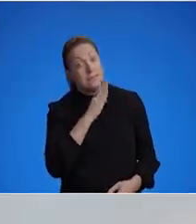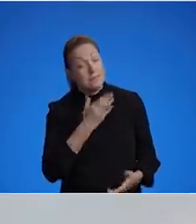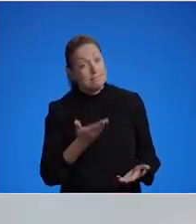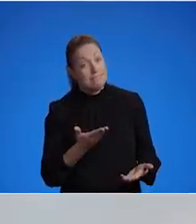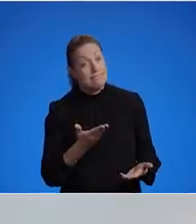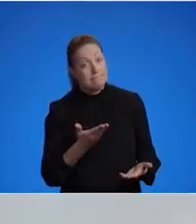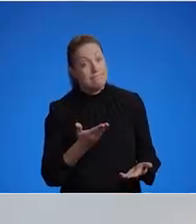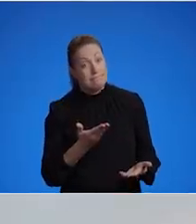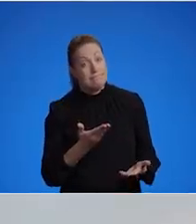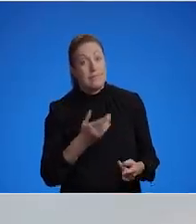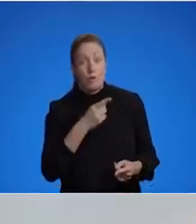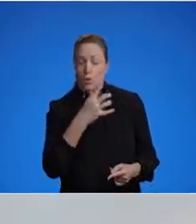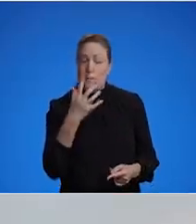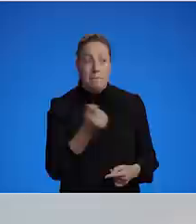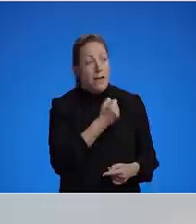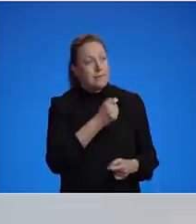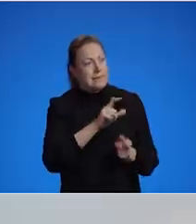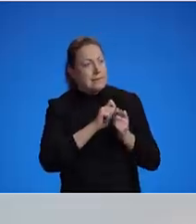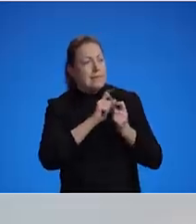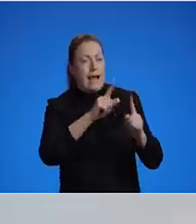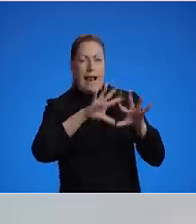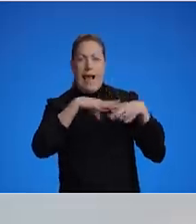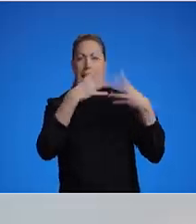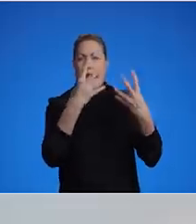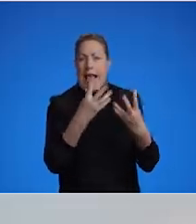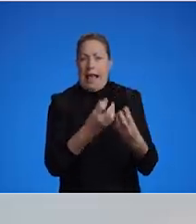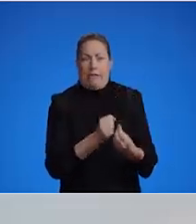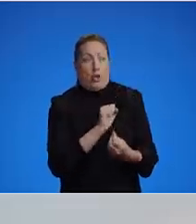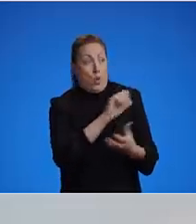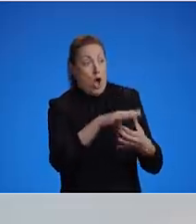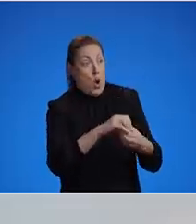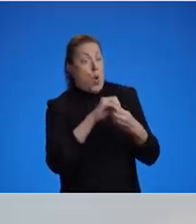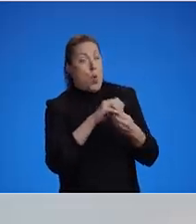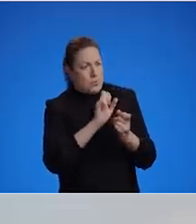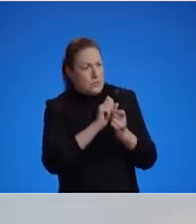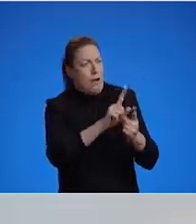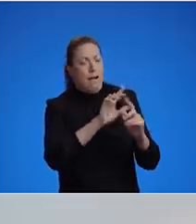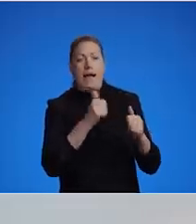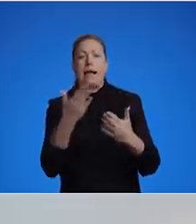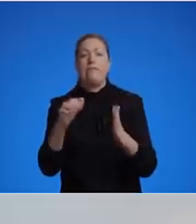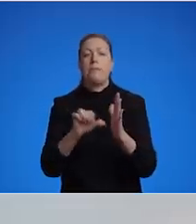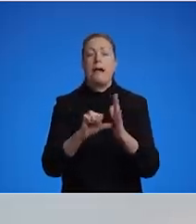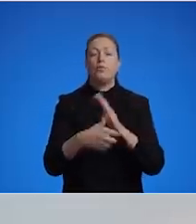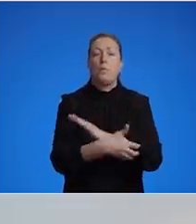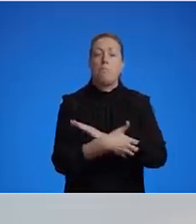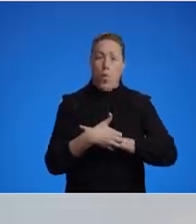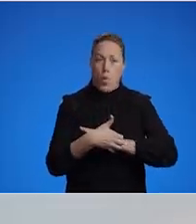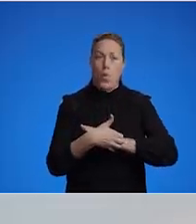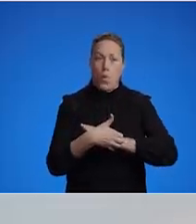you lack. Go and sell everything you own and give the money to the poor.